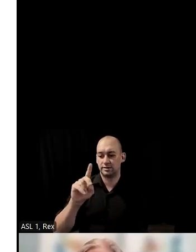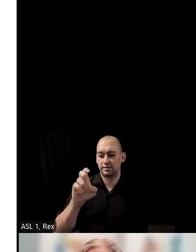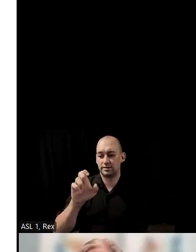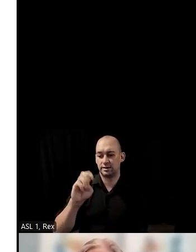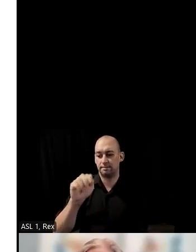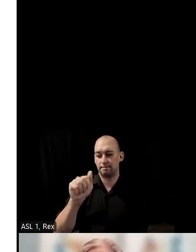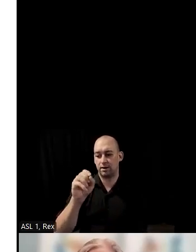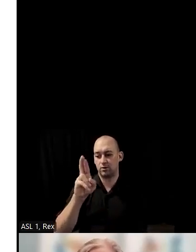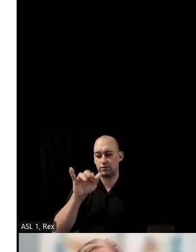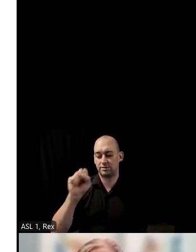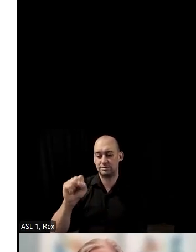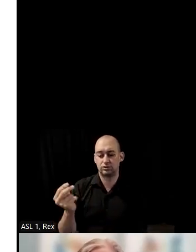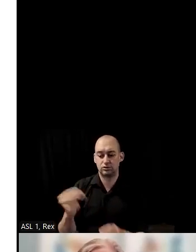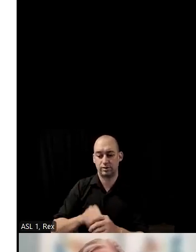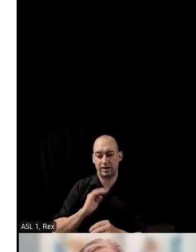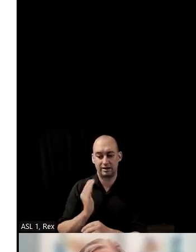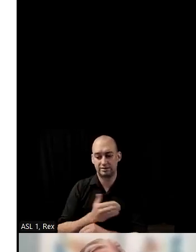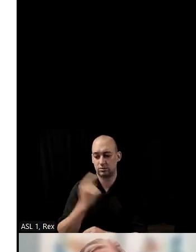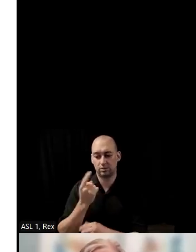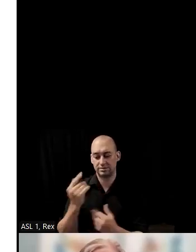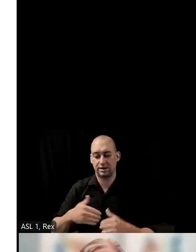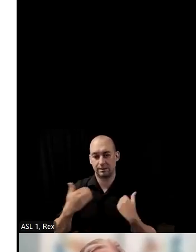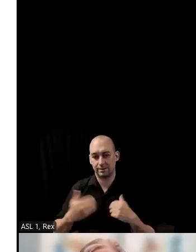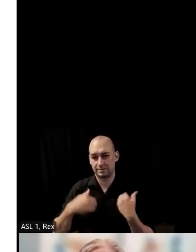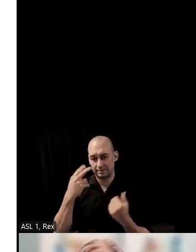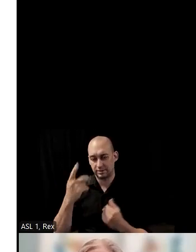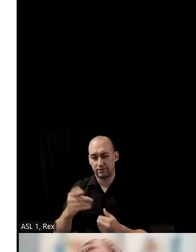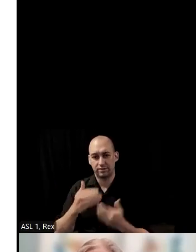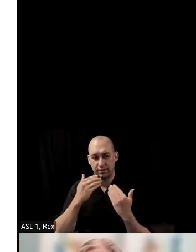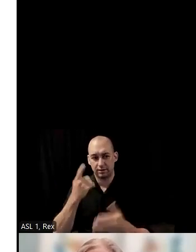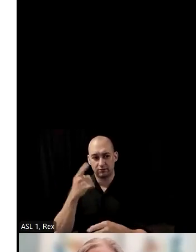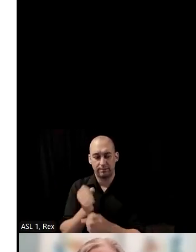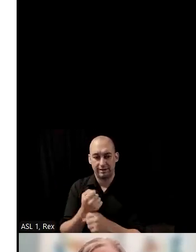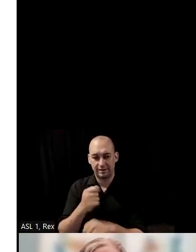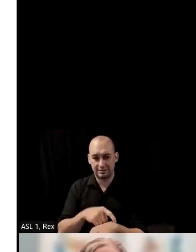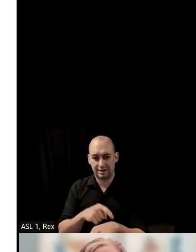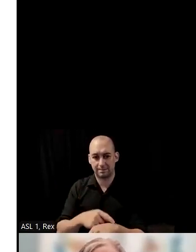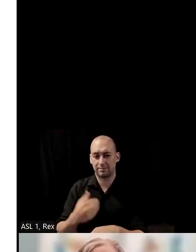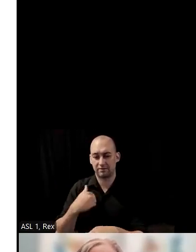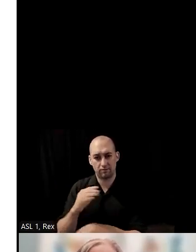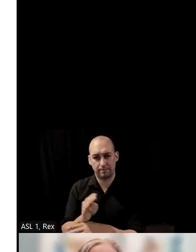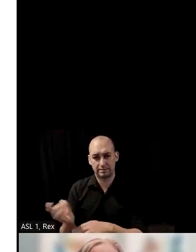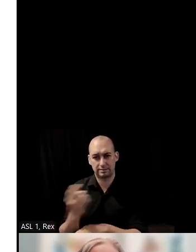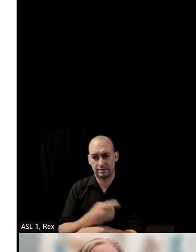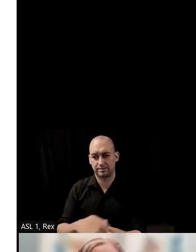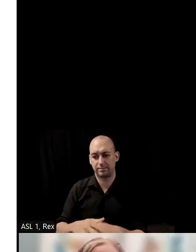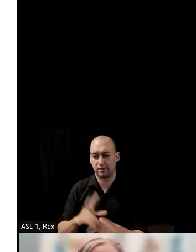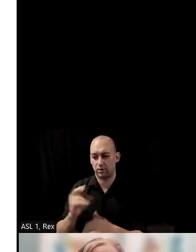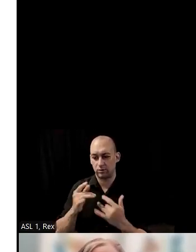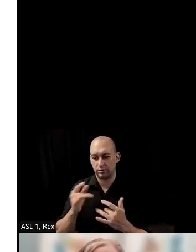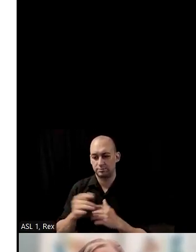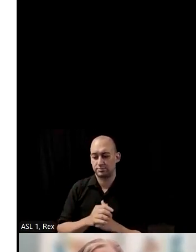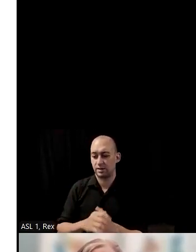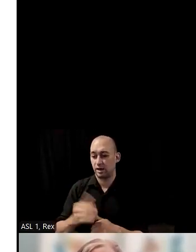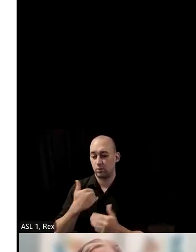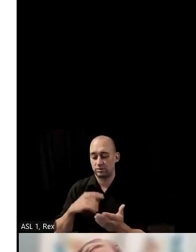always happy to see her. So thanks for making time. I know you had a busy day. So go ahead, Barbara. Sorry. Yeah, no worries at all. I'm going to start with a